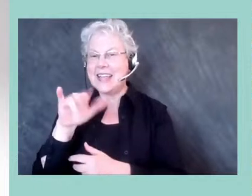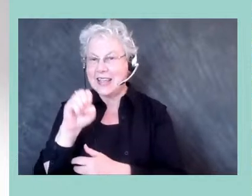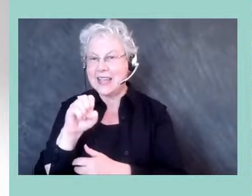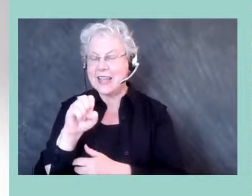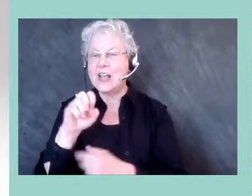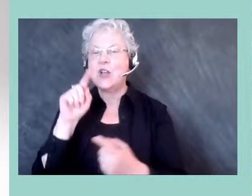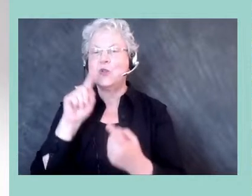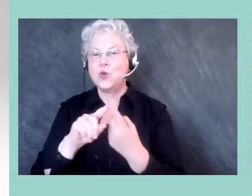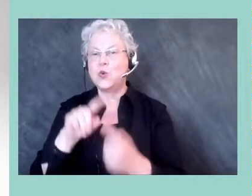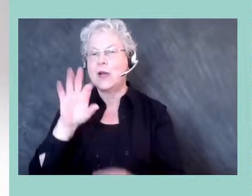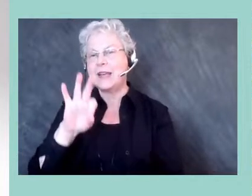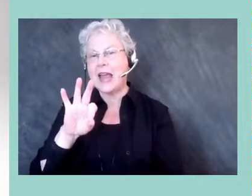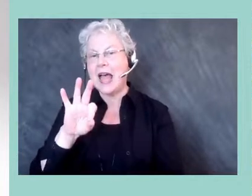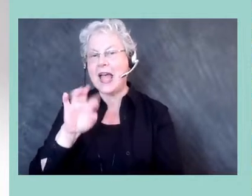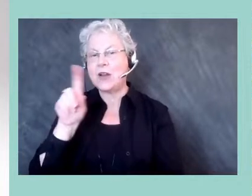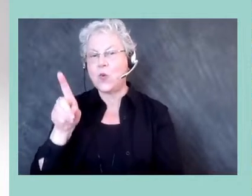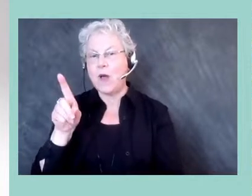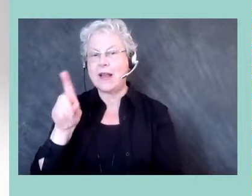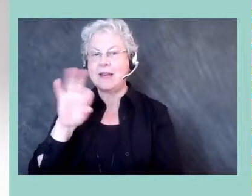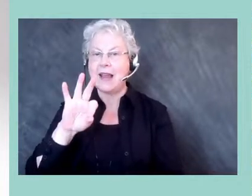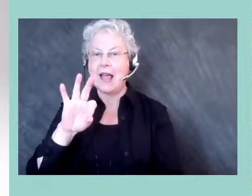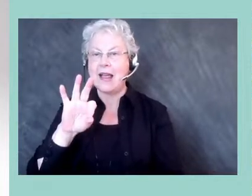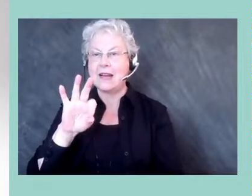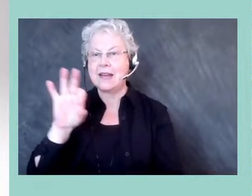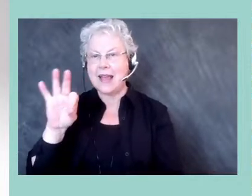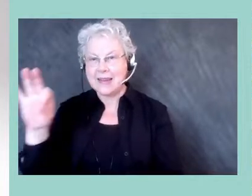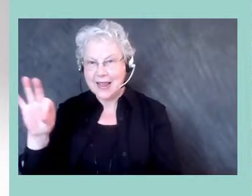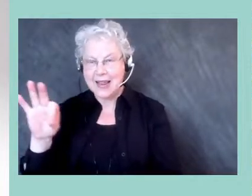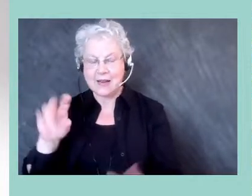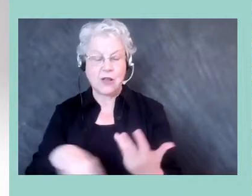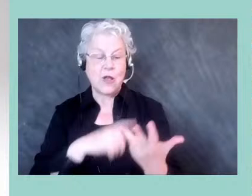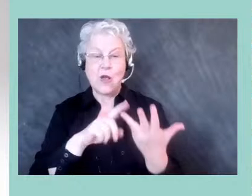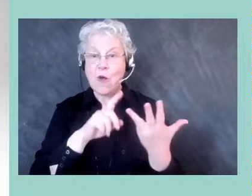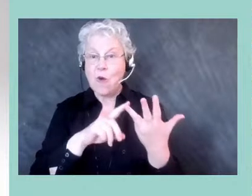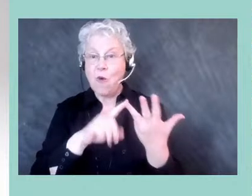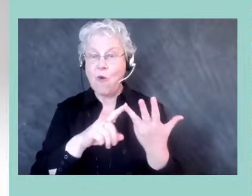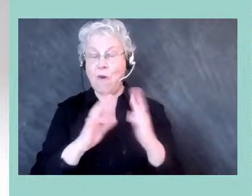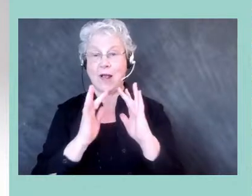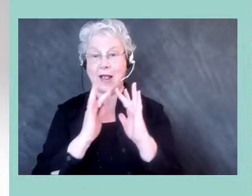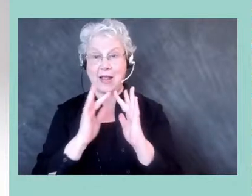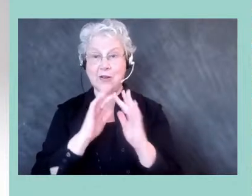91999, or go online to